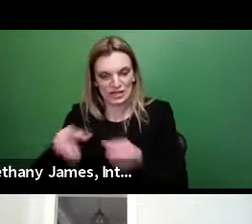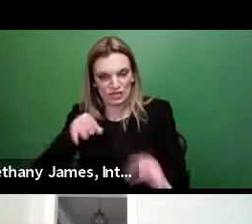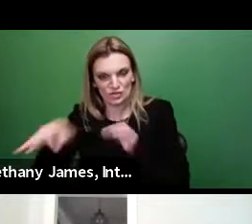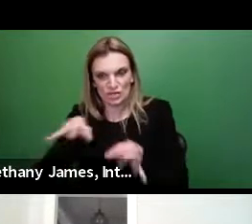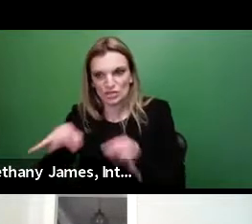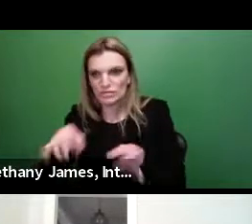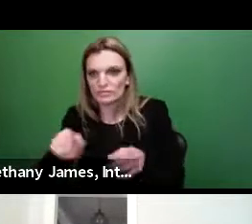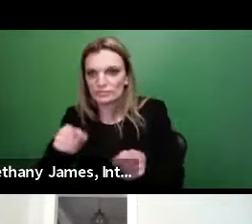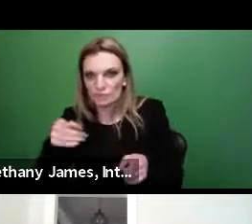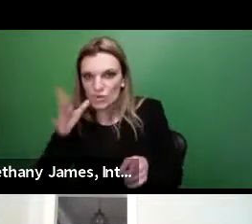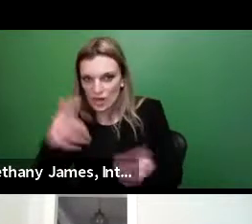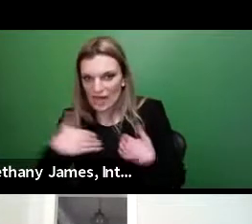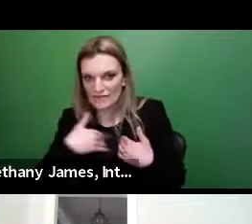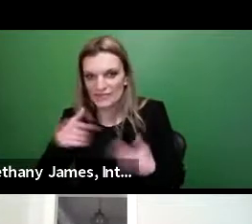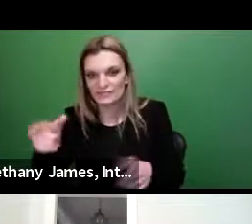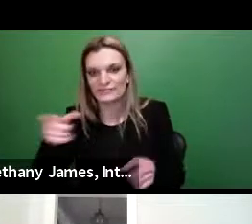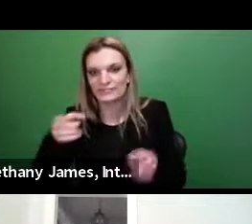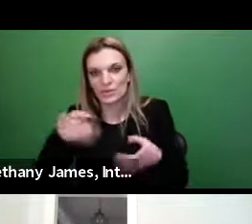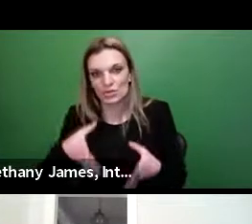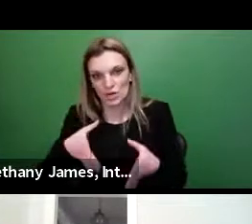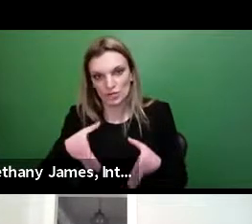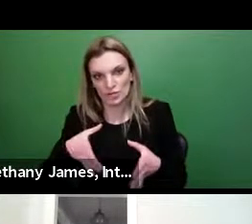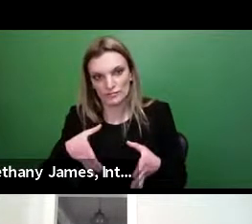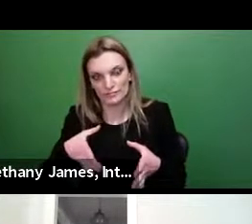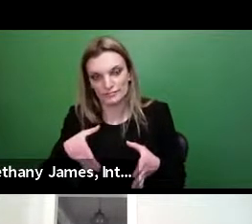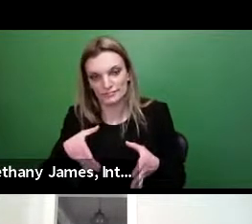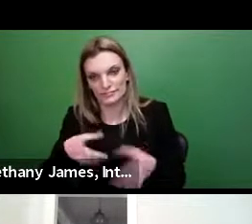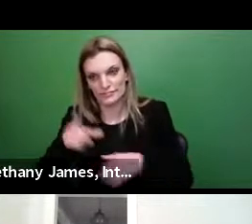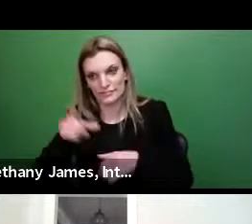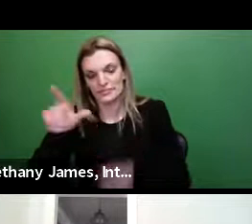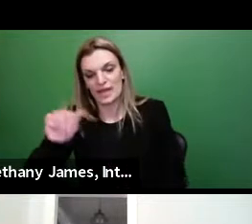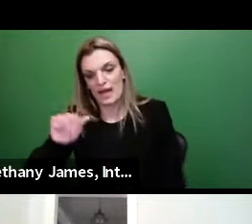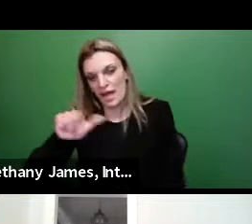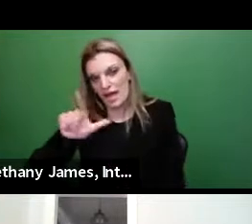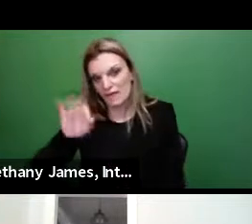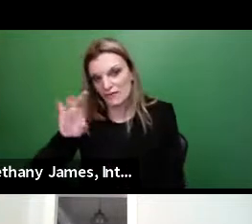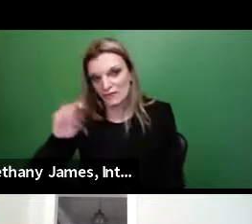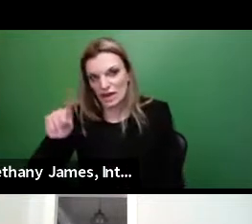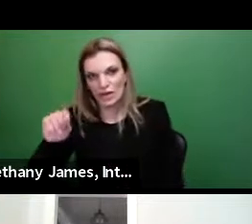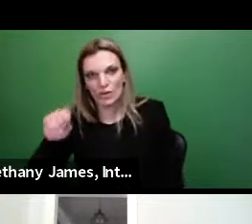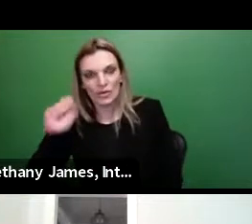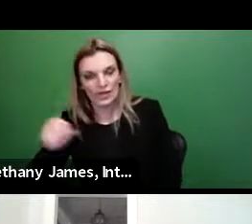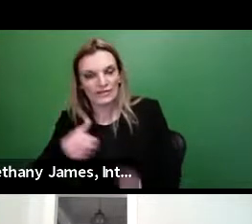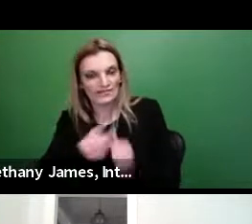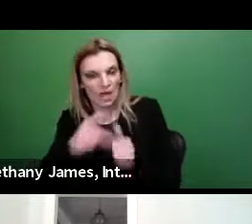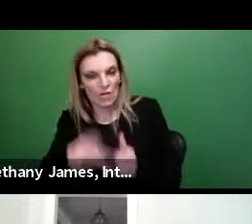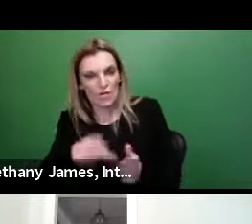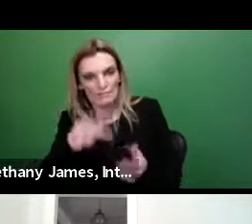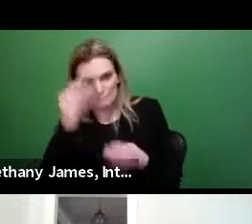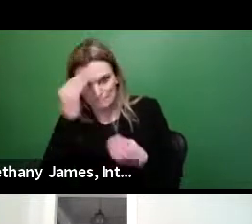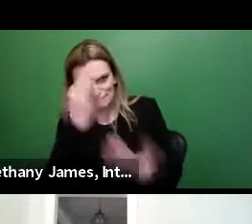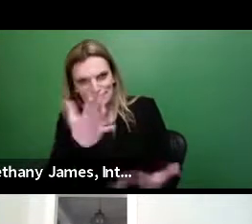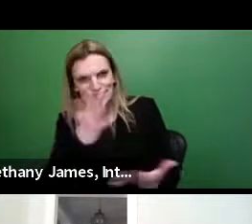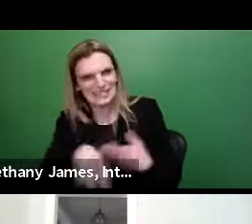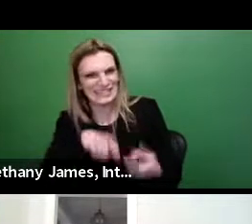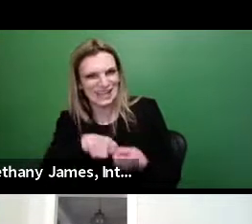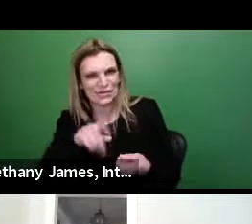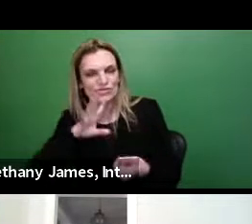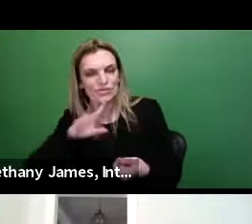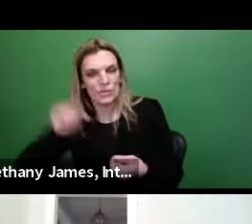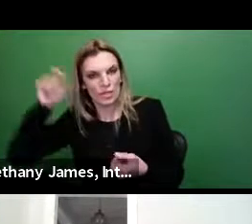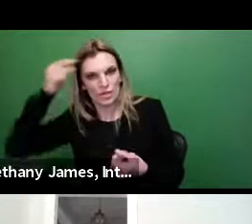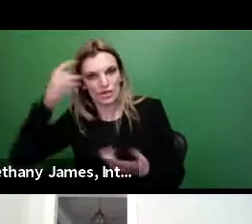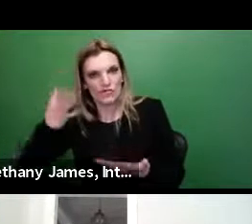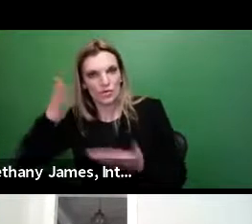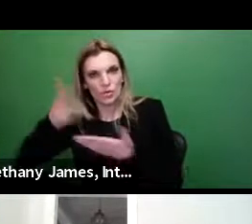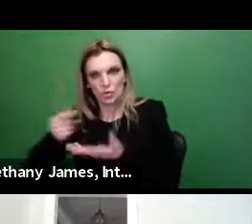Combs, we will ask the director through Alfredo to follow up and let you know exactly what the governor was looking for when she had the executive